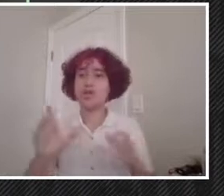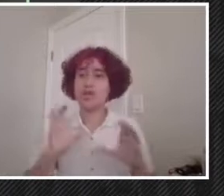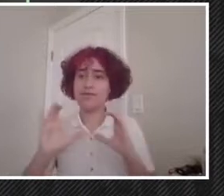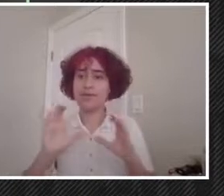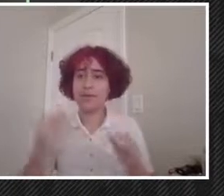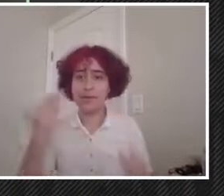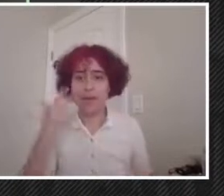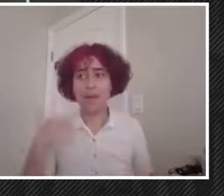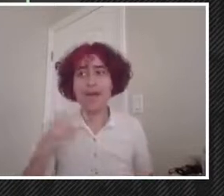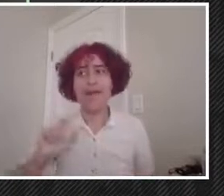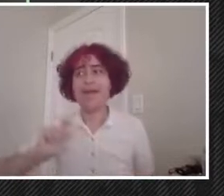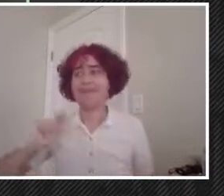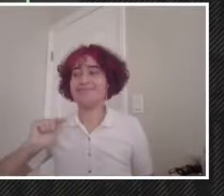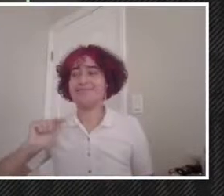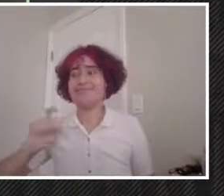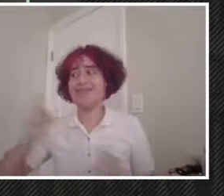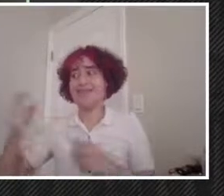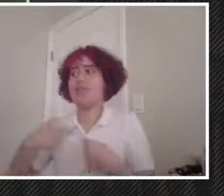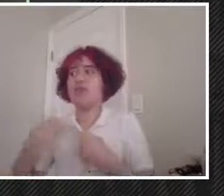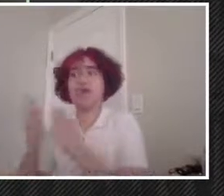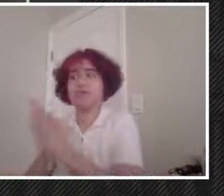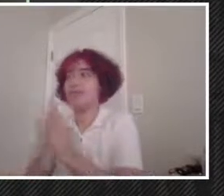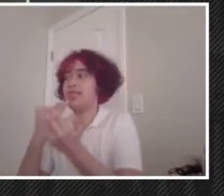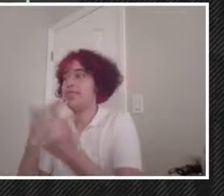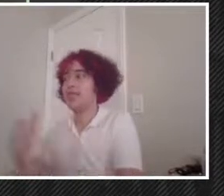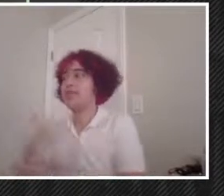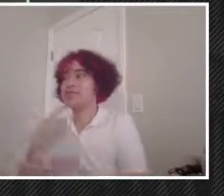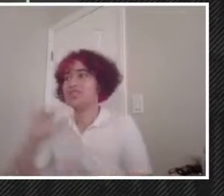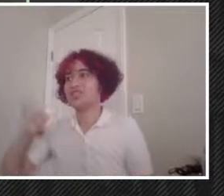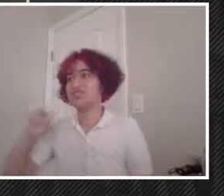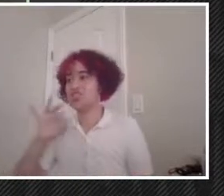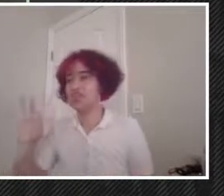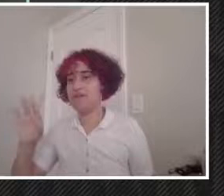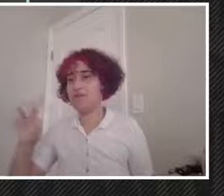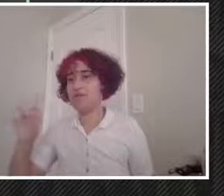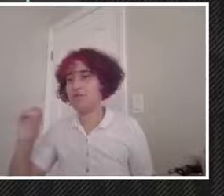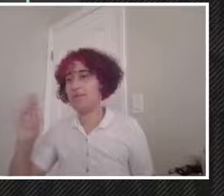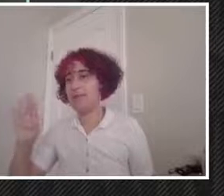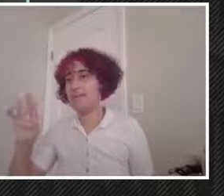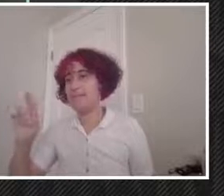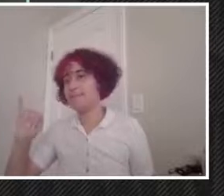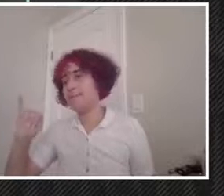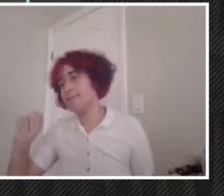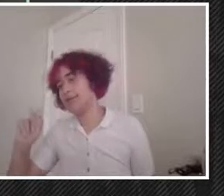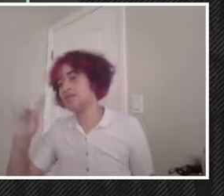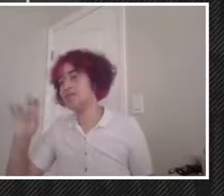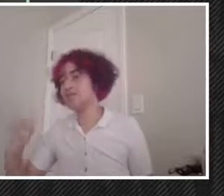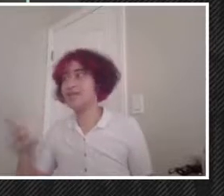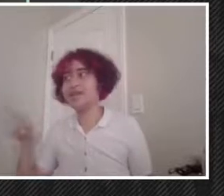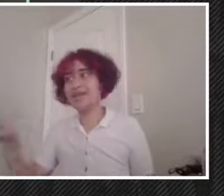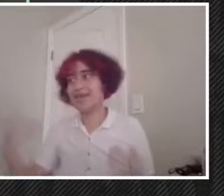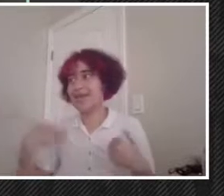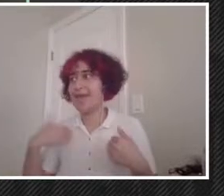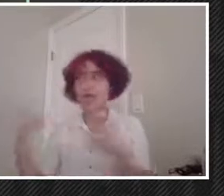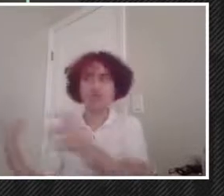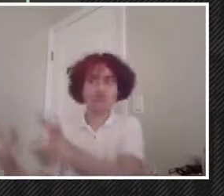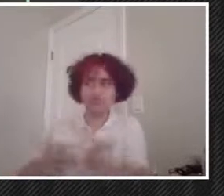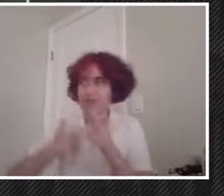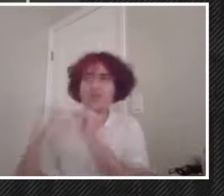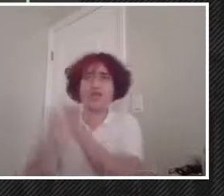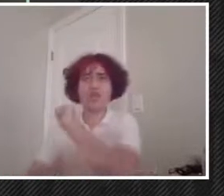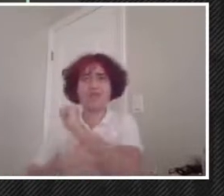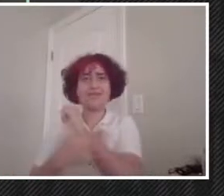the great Jeff Robinson, right? You know, he talks about having those conversations. He went around the country having those conversations. So